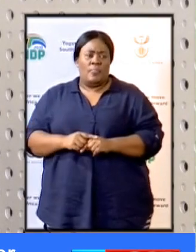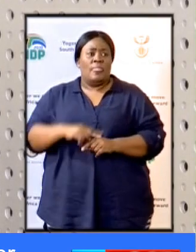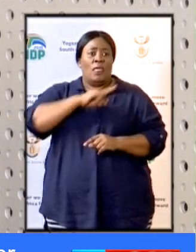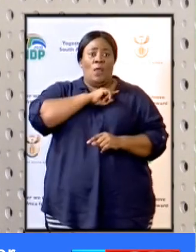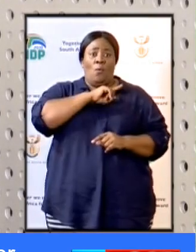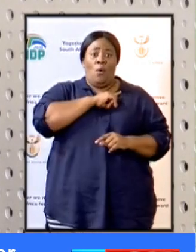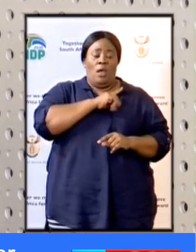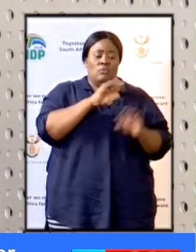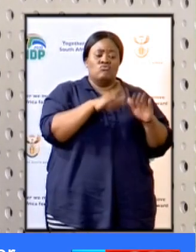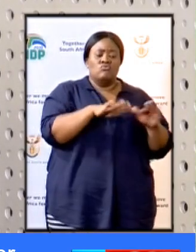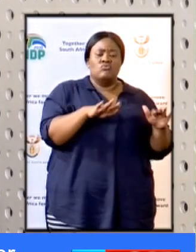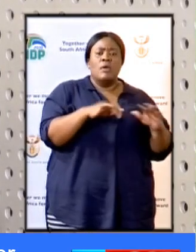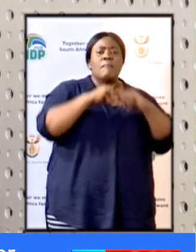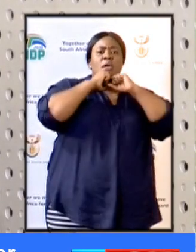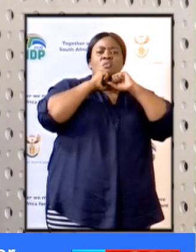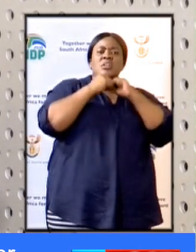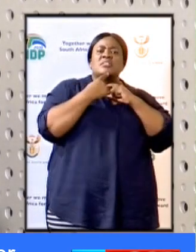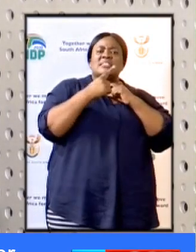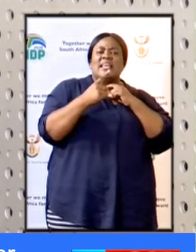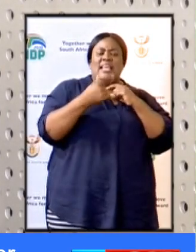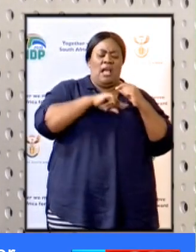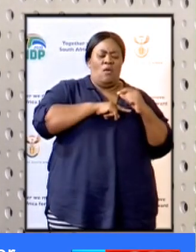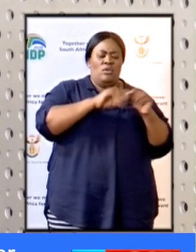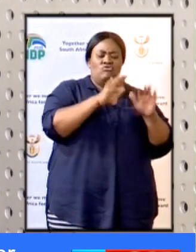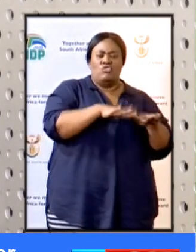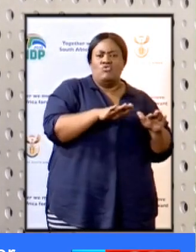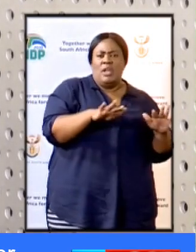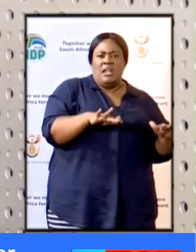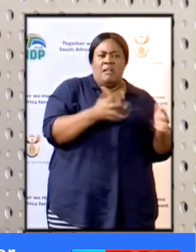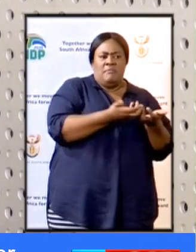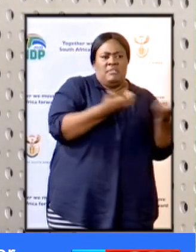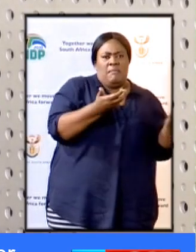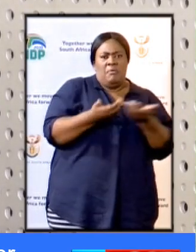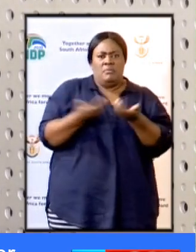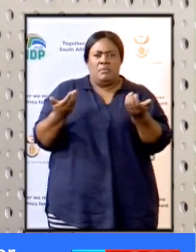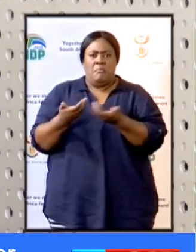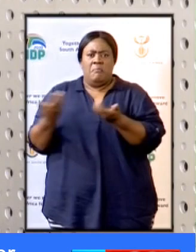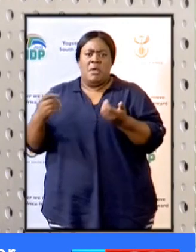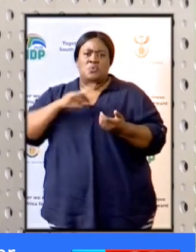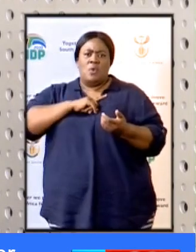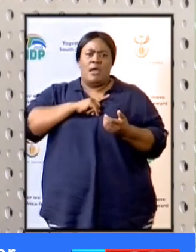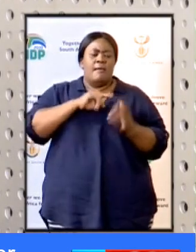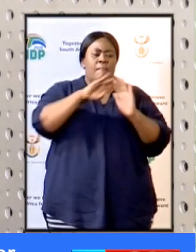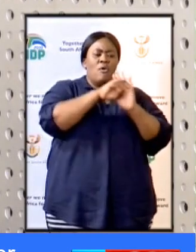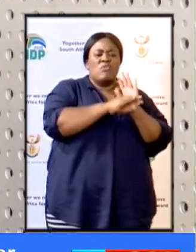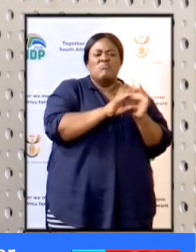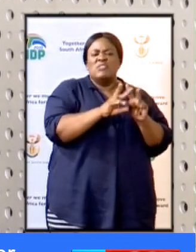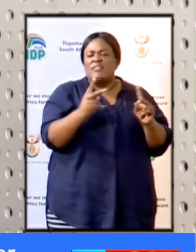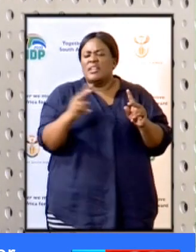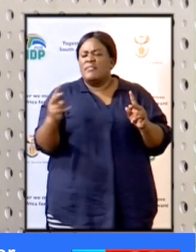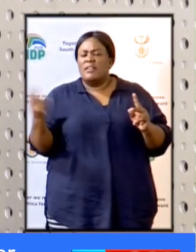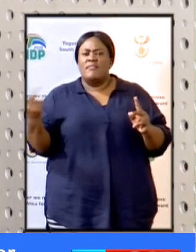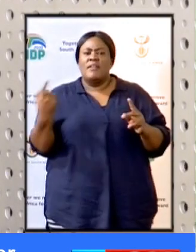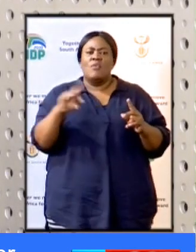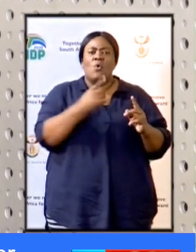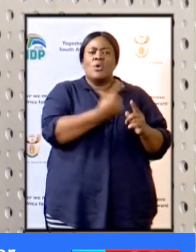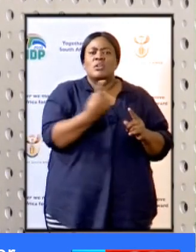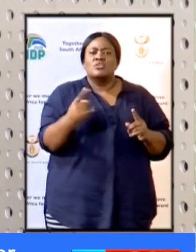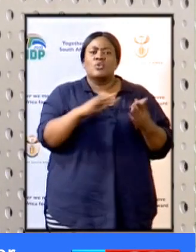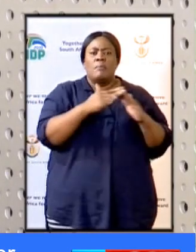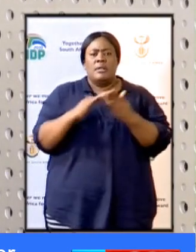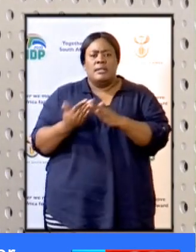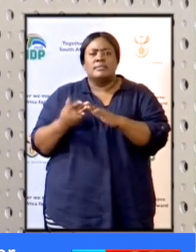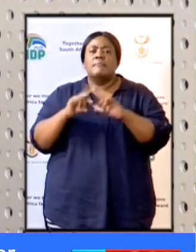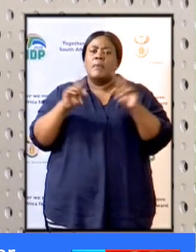our children too much and say there's this program for this community, there's this program for this community. But also we're aware that there are